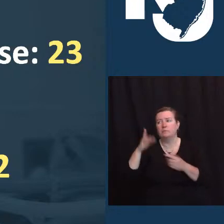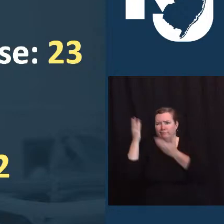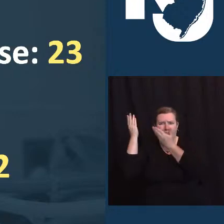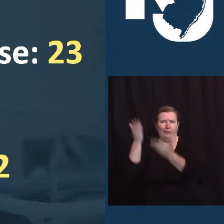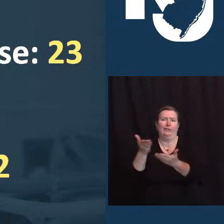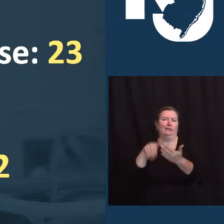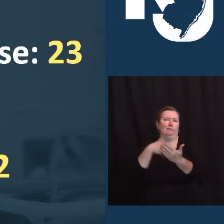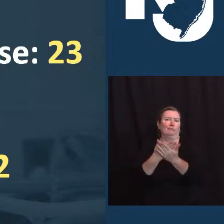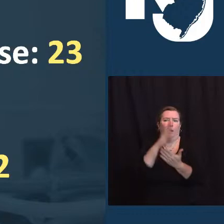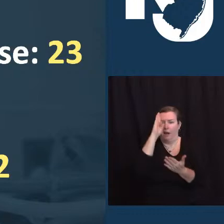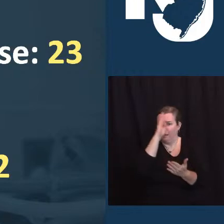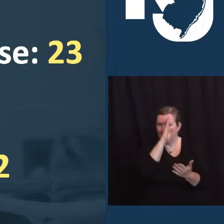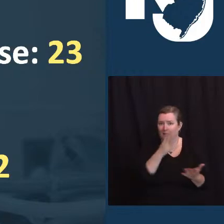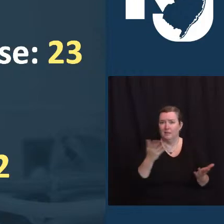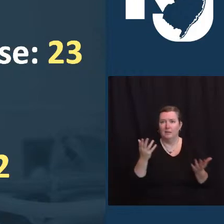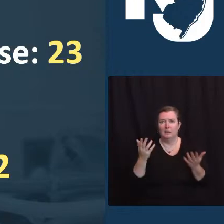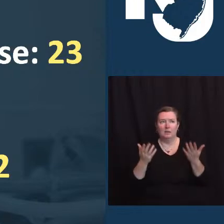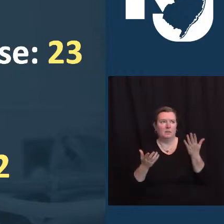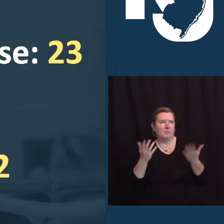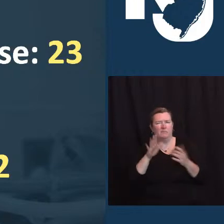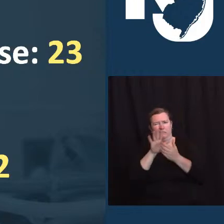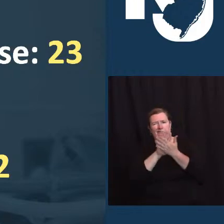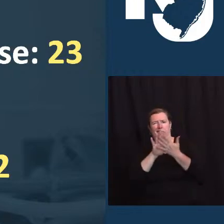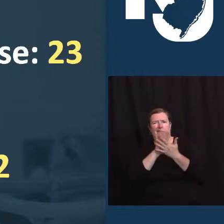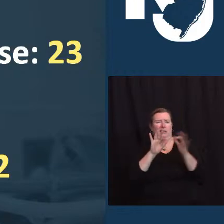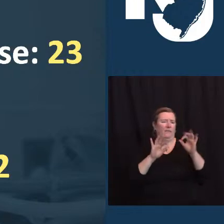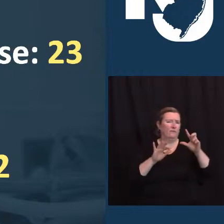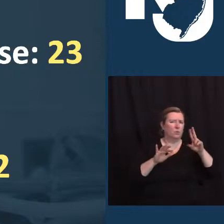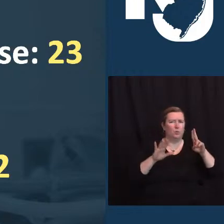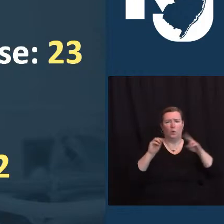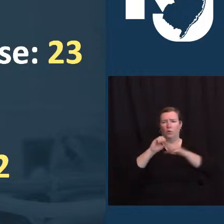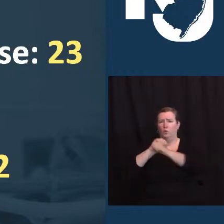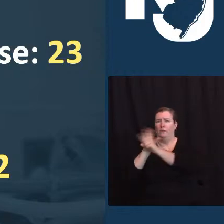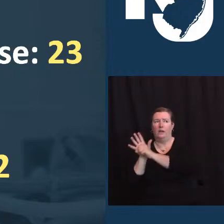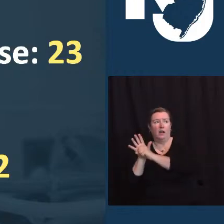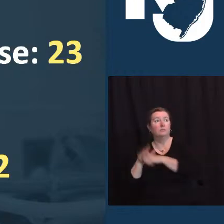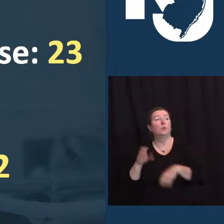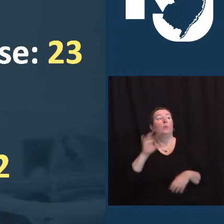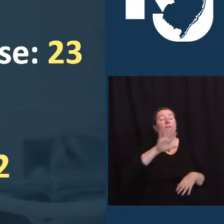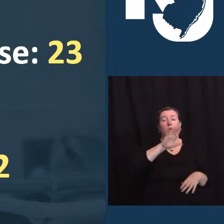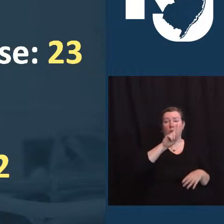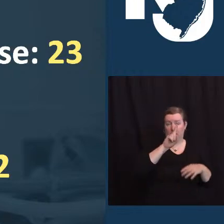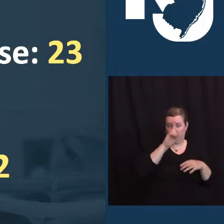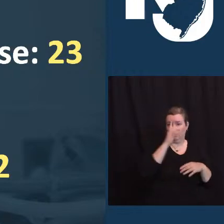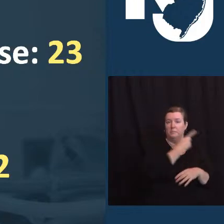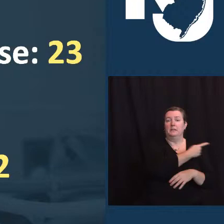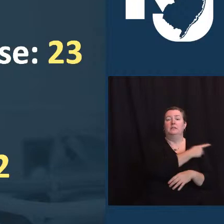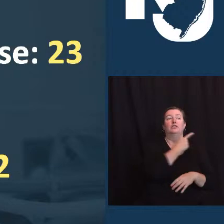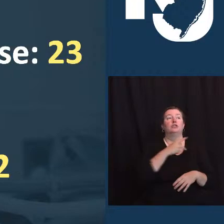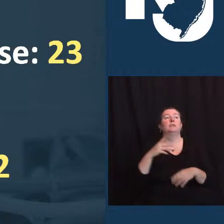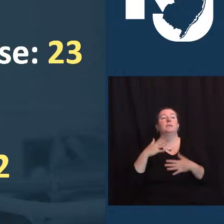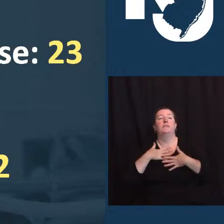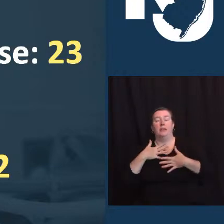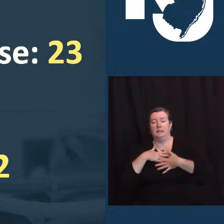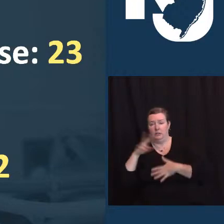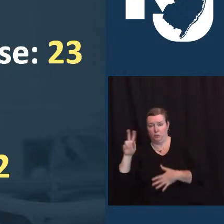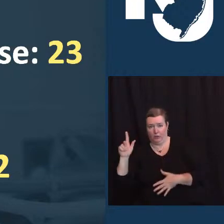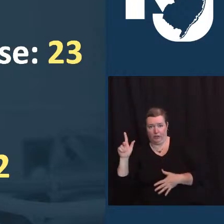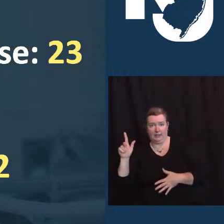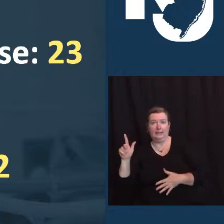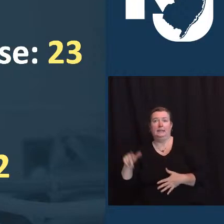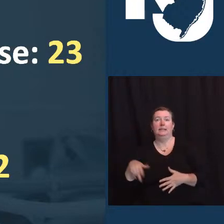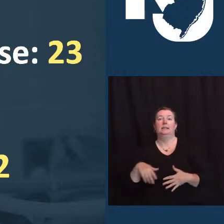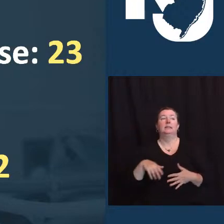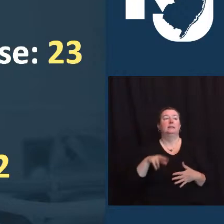be. There are 50, as you can see, 51 patients in the ICU, 23 ventilators in use, 28 were